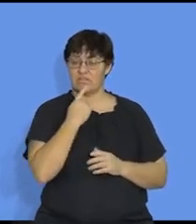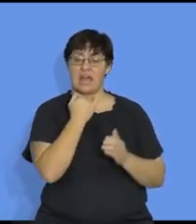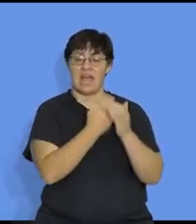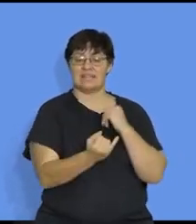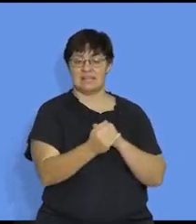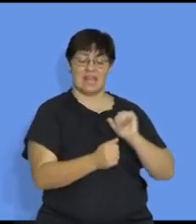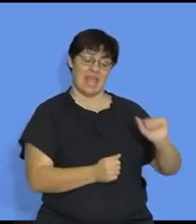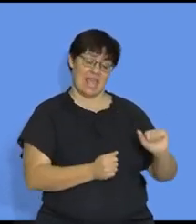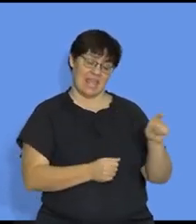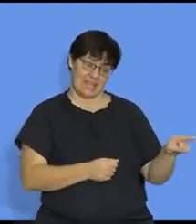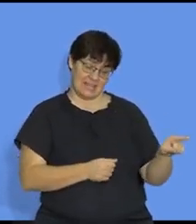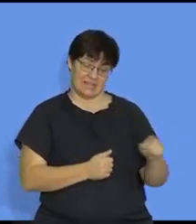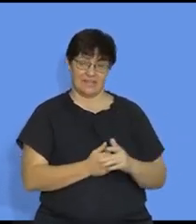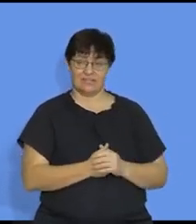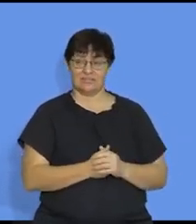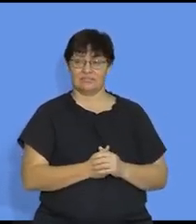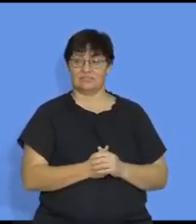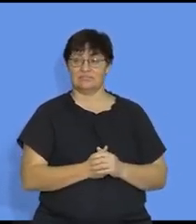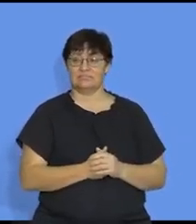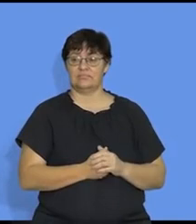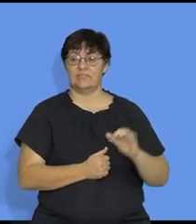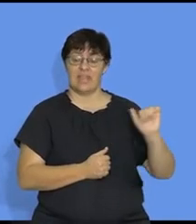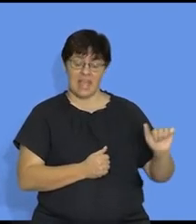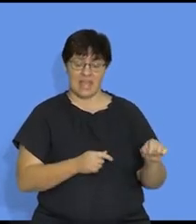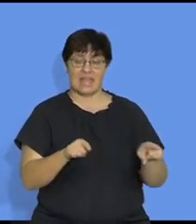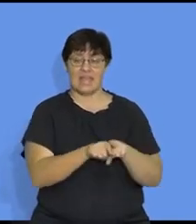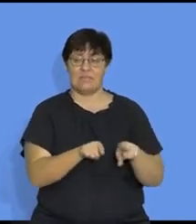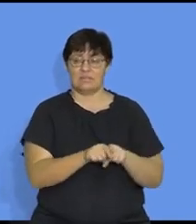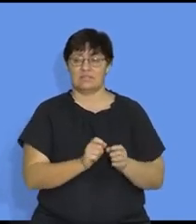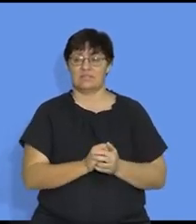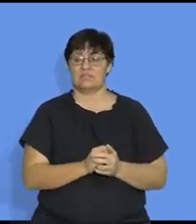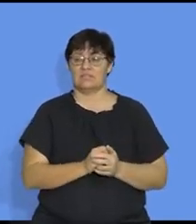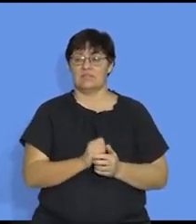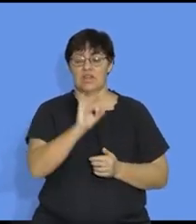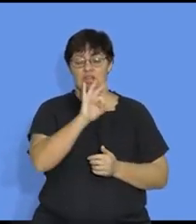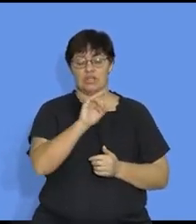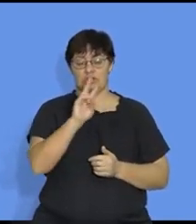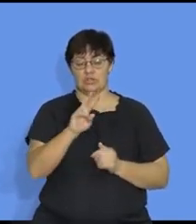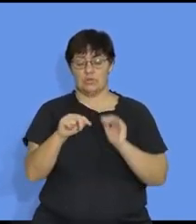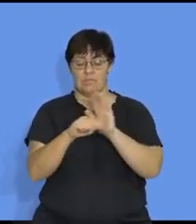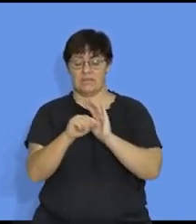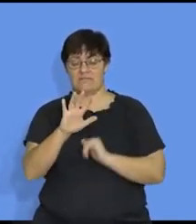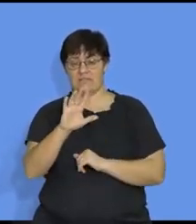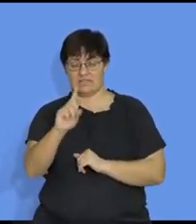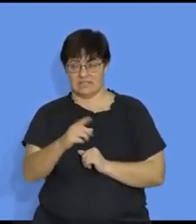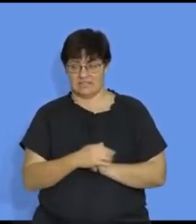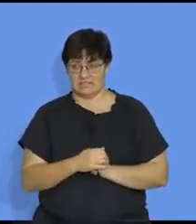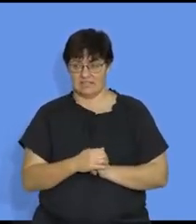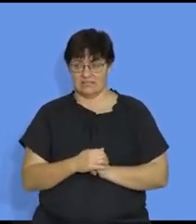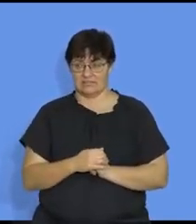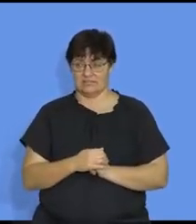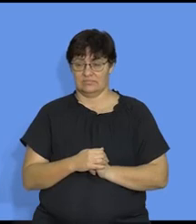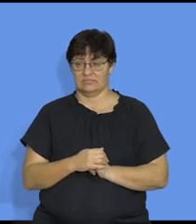first I'm going to isolate A on my left-hand side. So A will be equal to 32